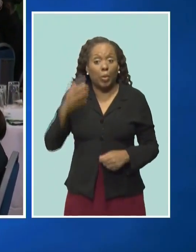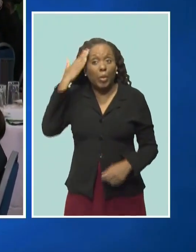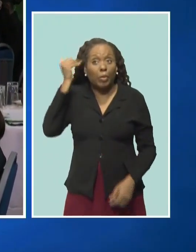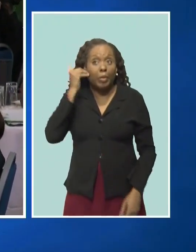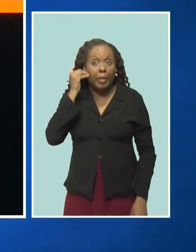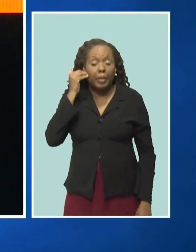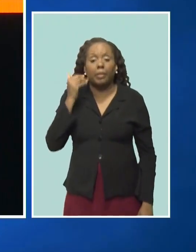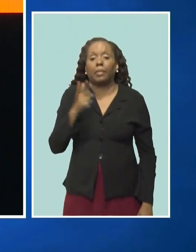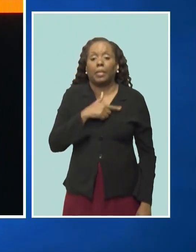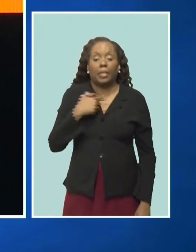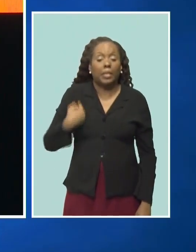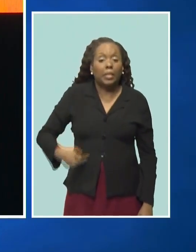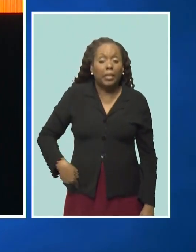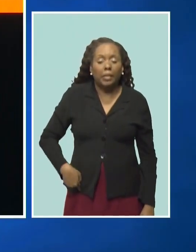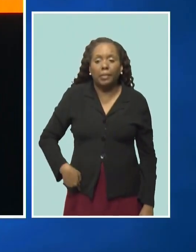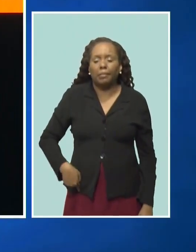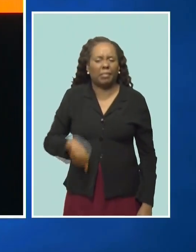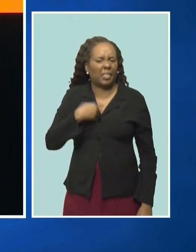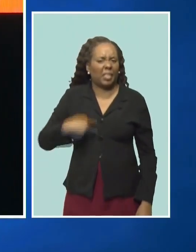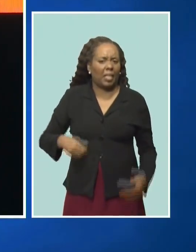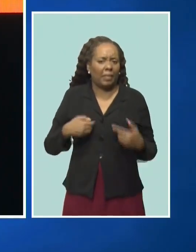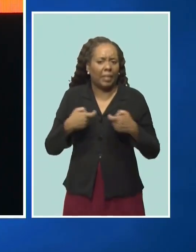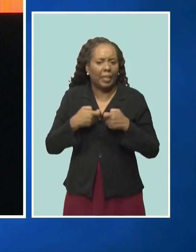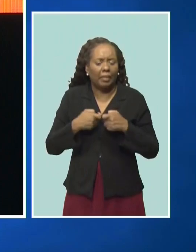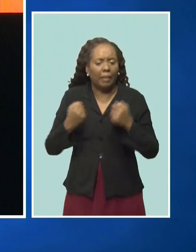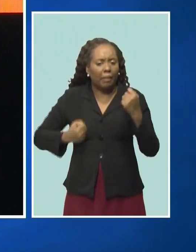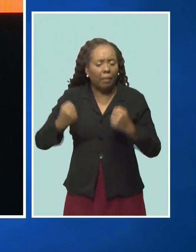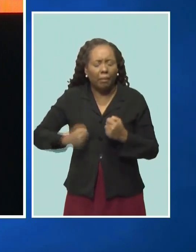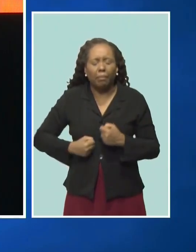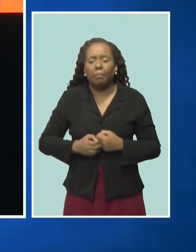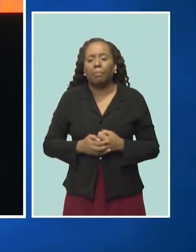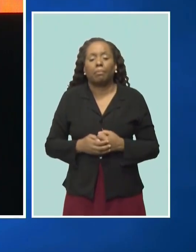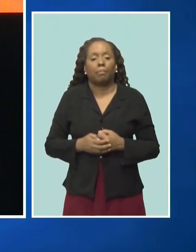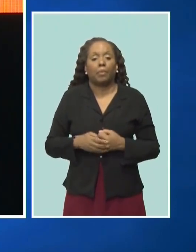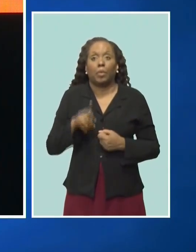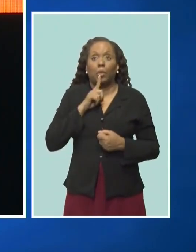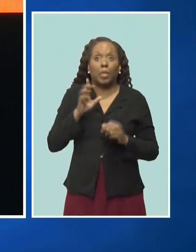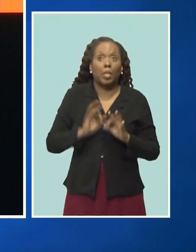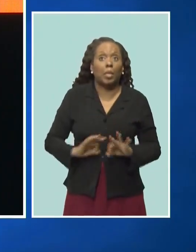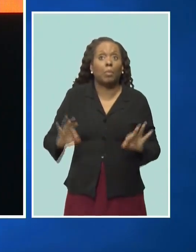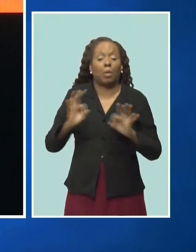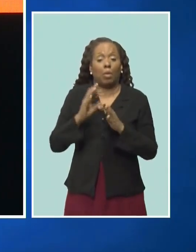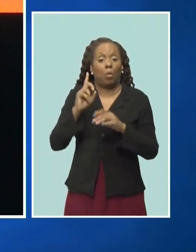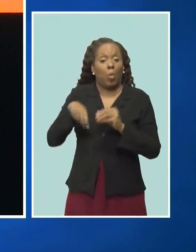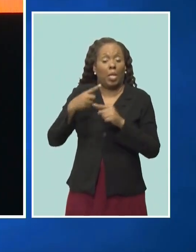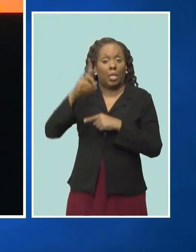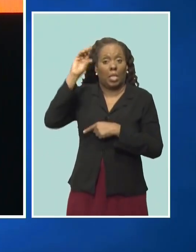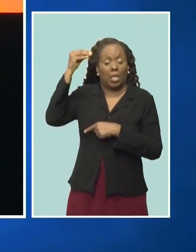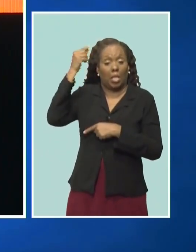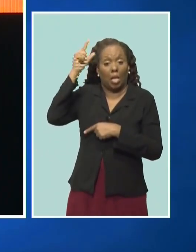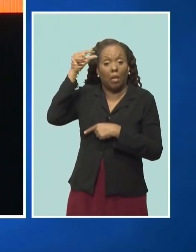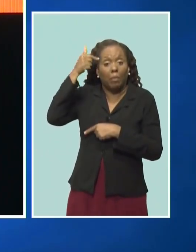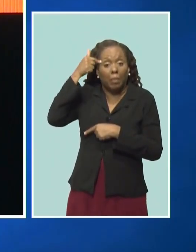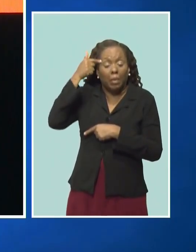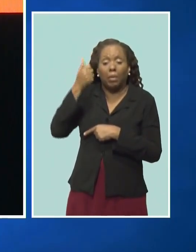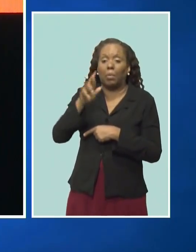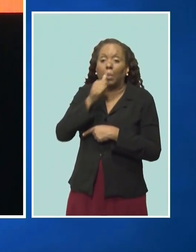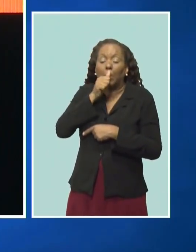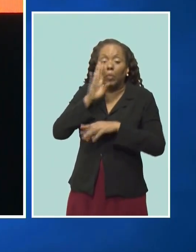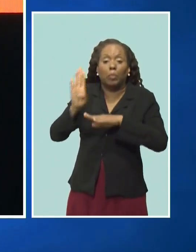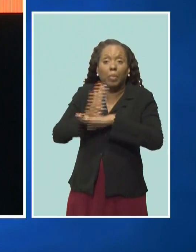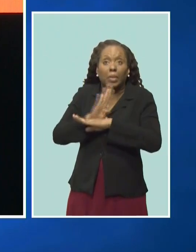their electric vehicles, it doesn't matter. There's significant portions of the budget, whether government or private sector